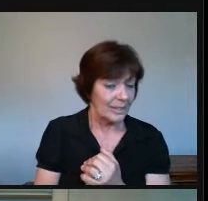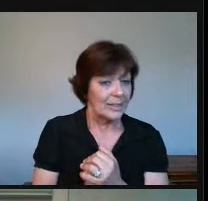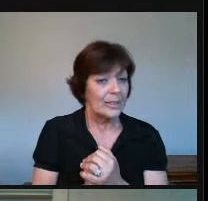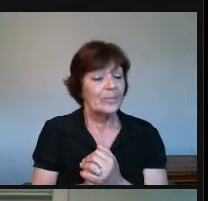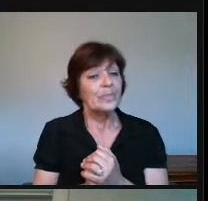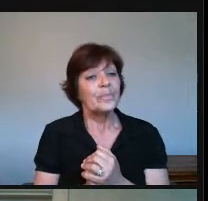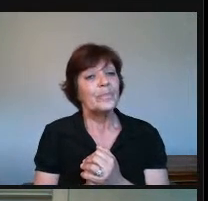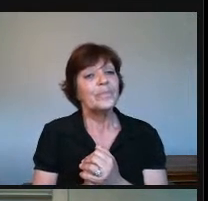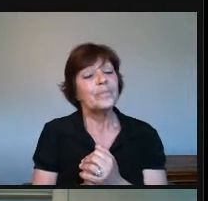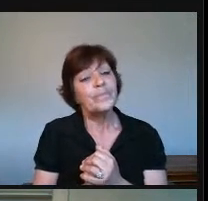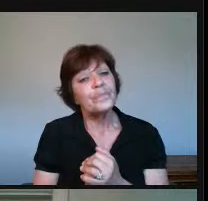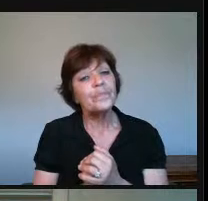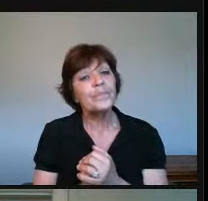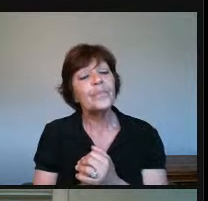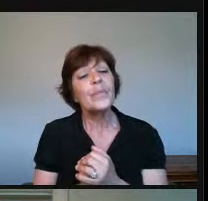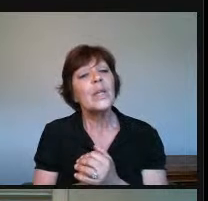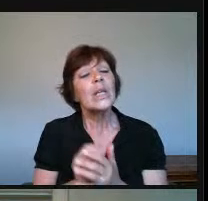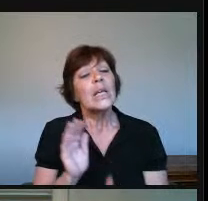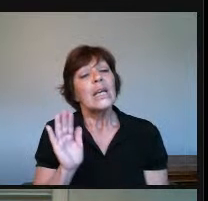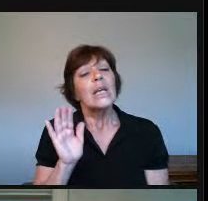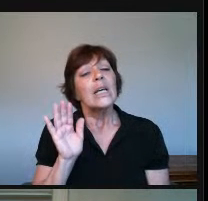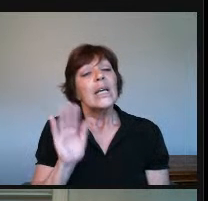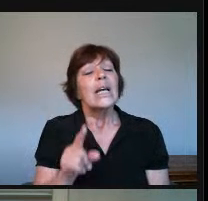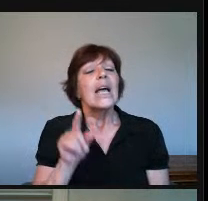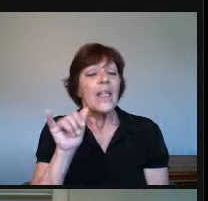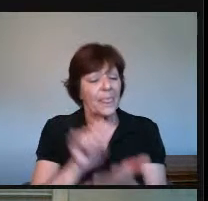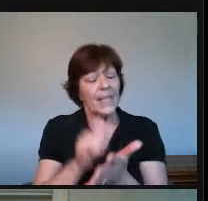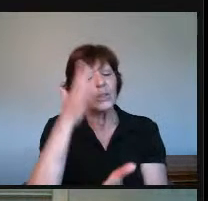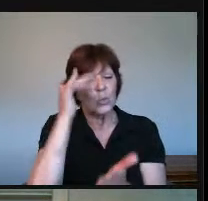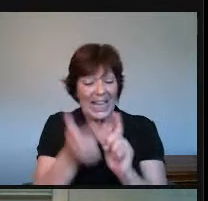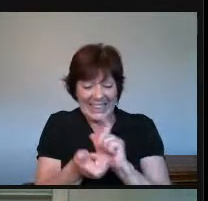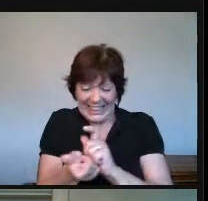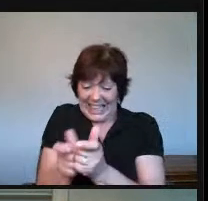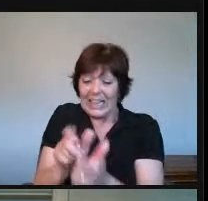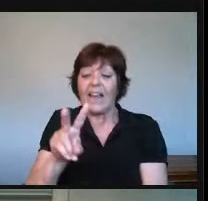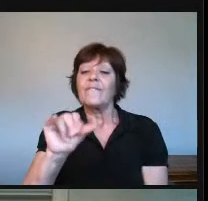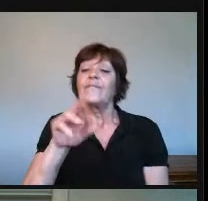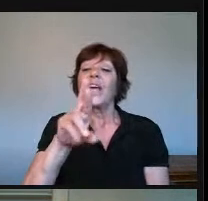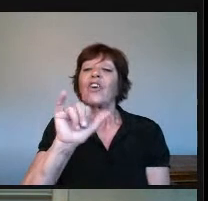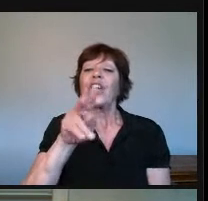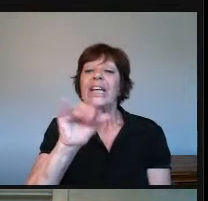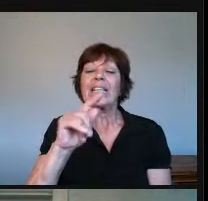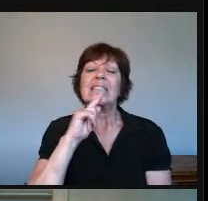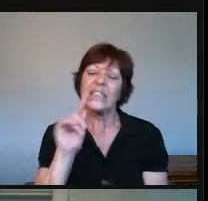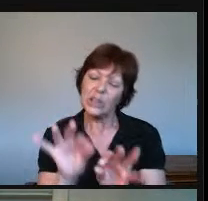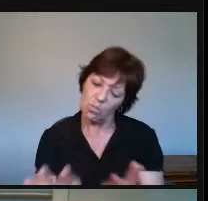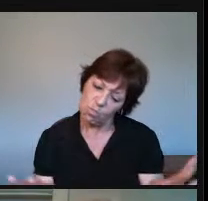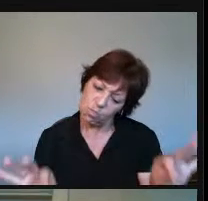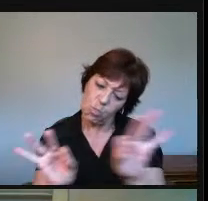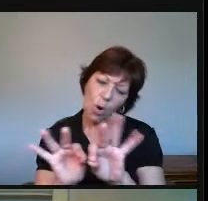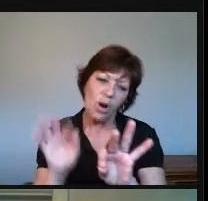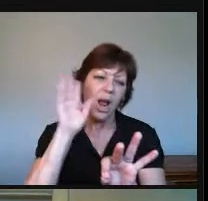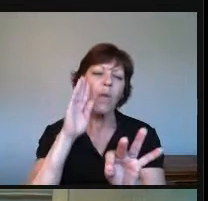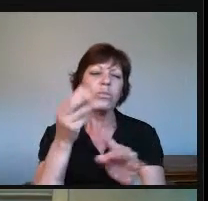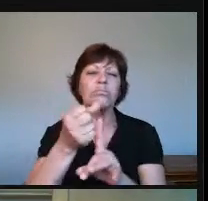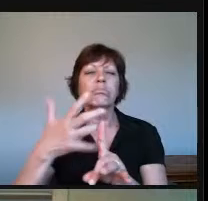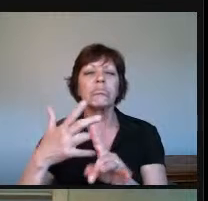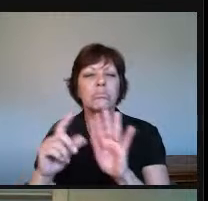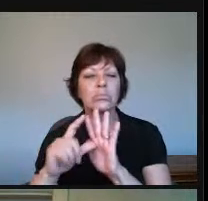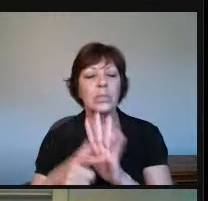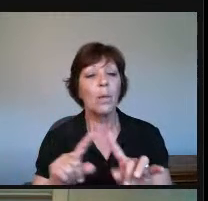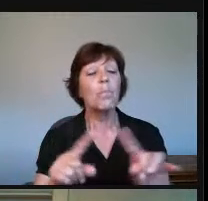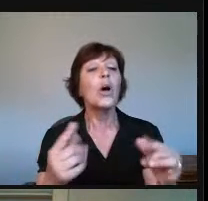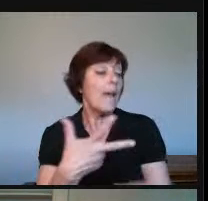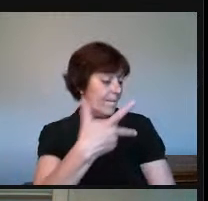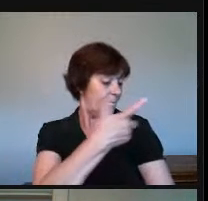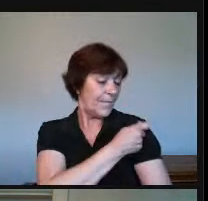rate. So that's why the variants are important. I will go into this in a little more detail when we talk about vaccines, but